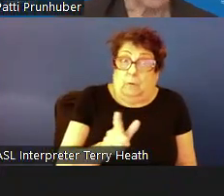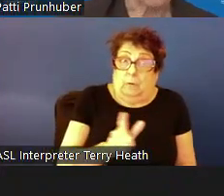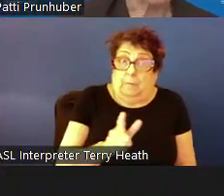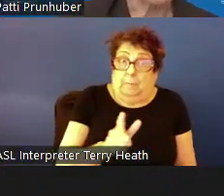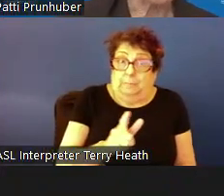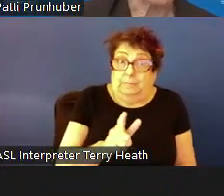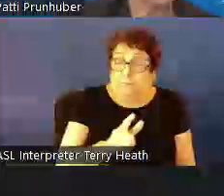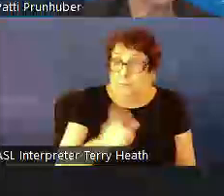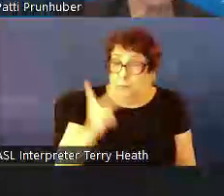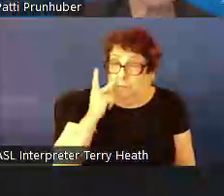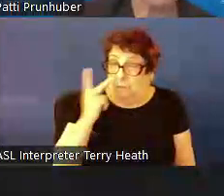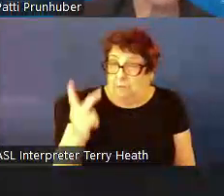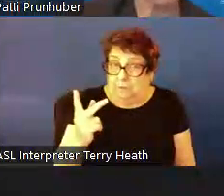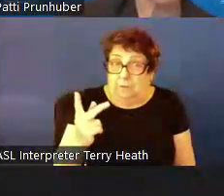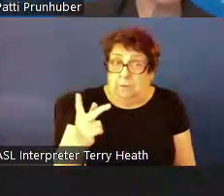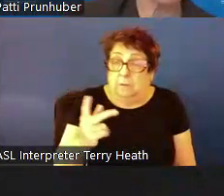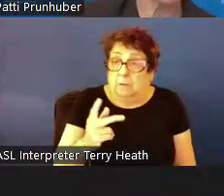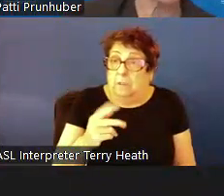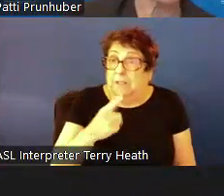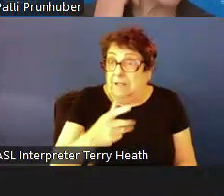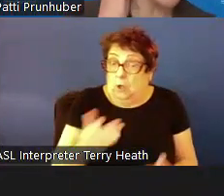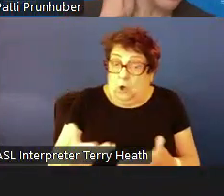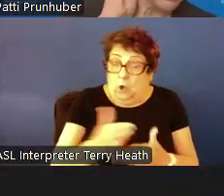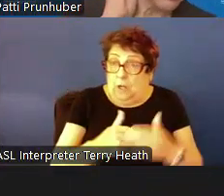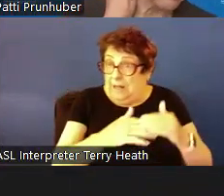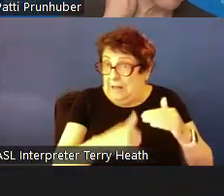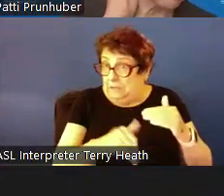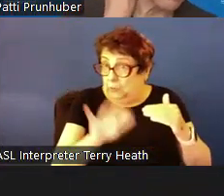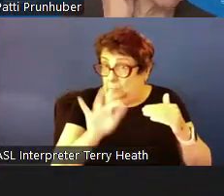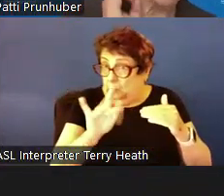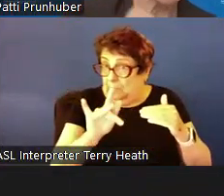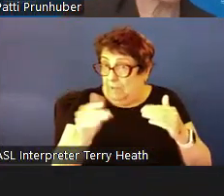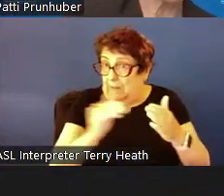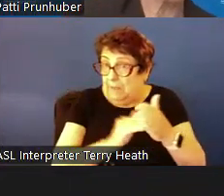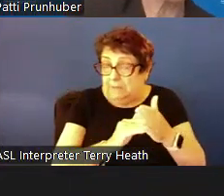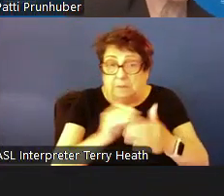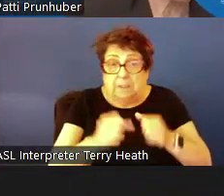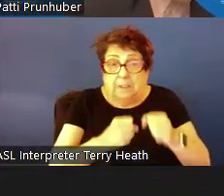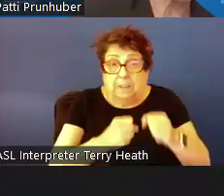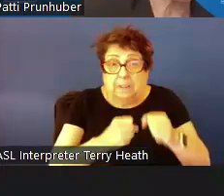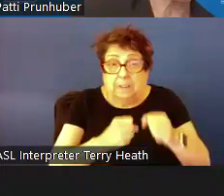earn or have under $25,000 a year, you'll see that the rent burdens are